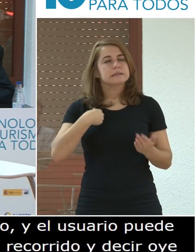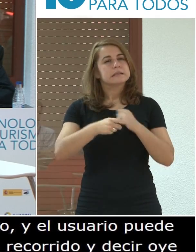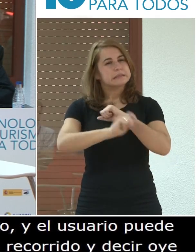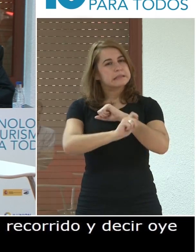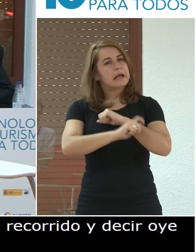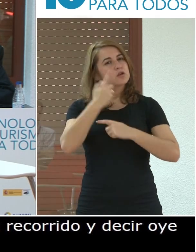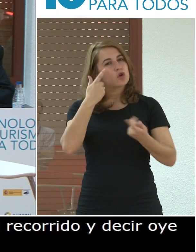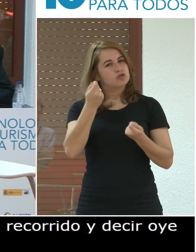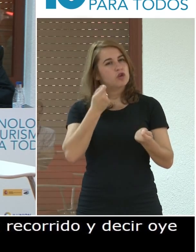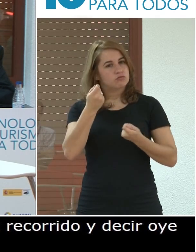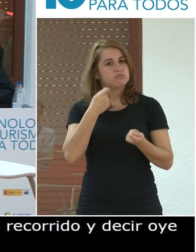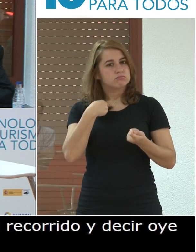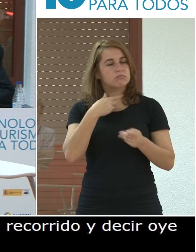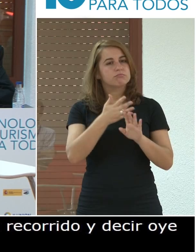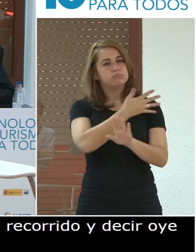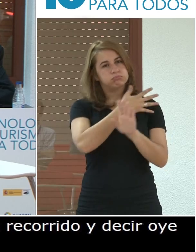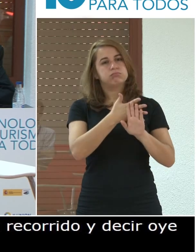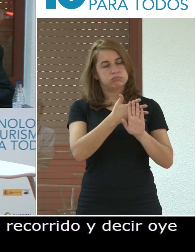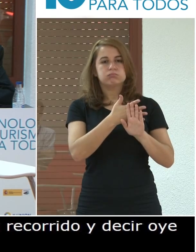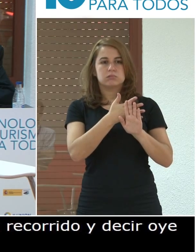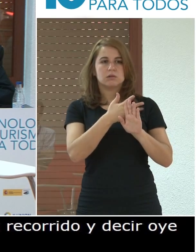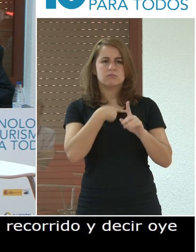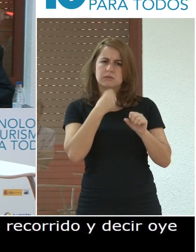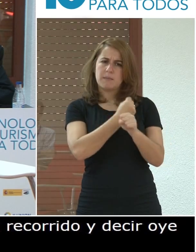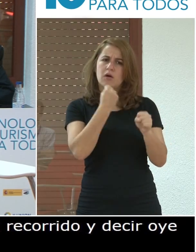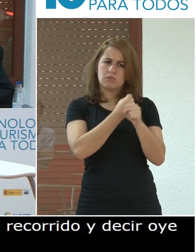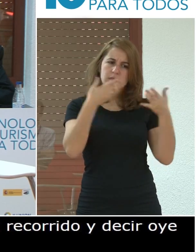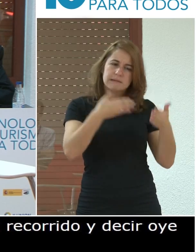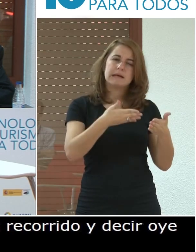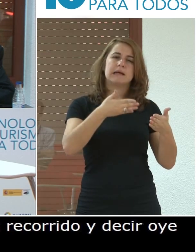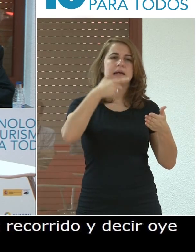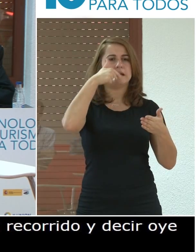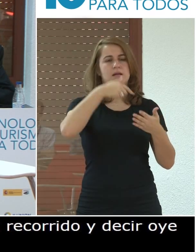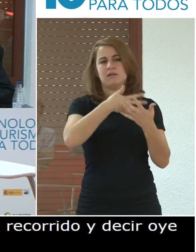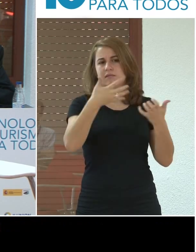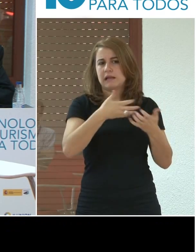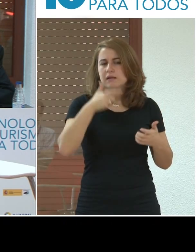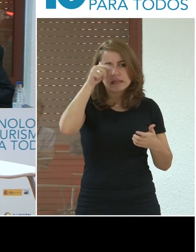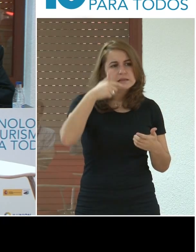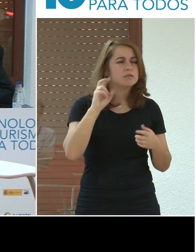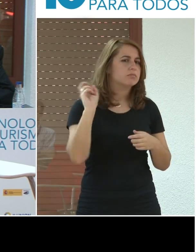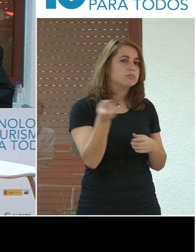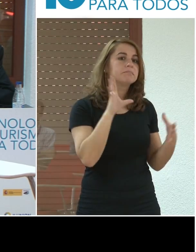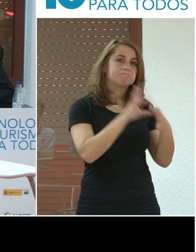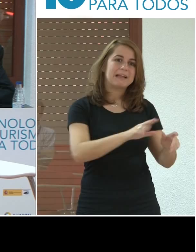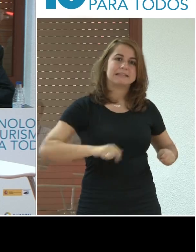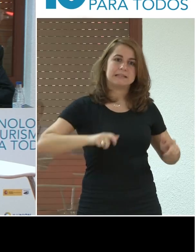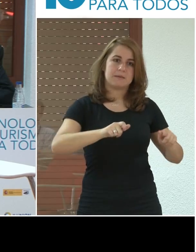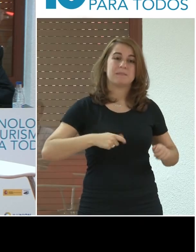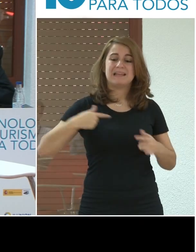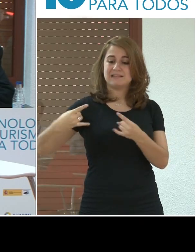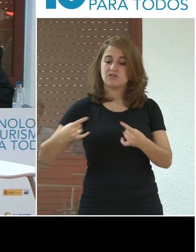etc. This is what we've done it with control strategies. We've done quite a bit of work with